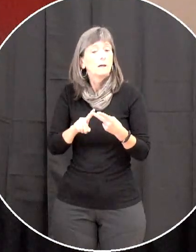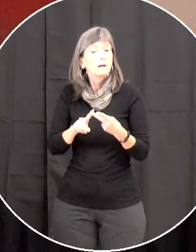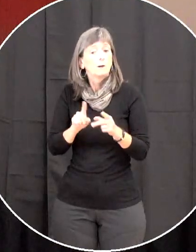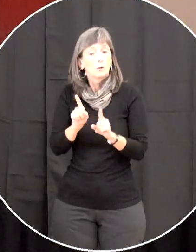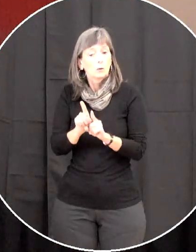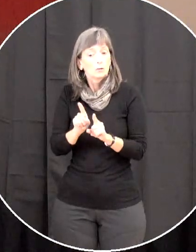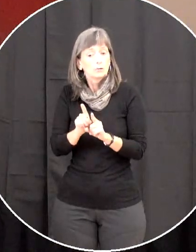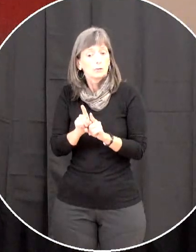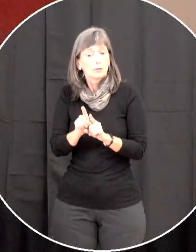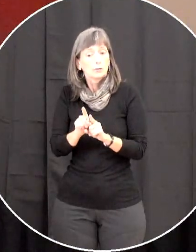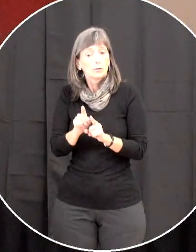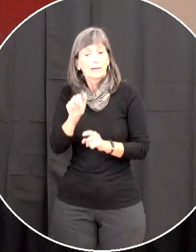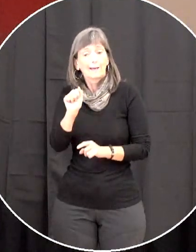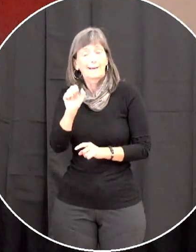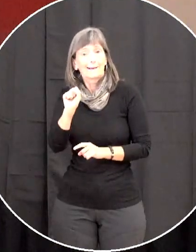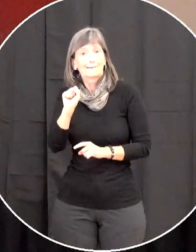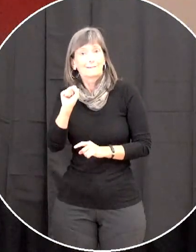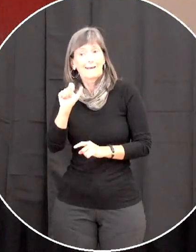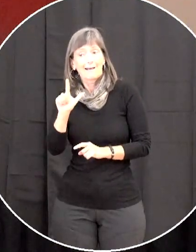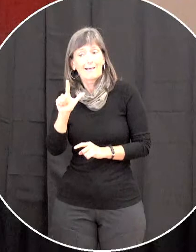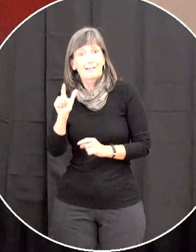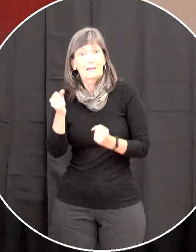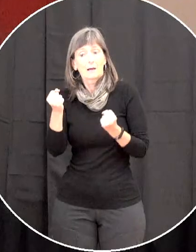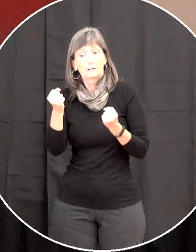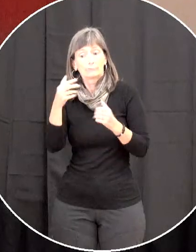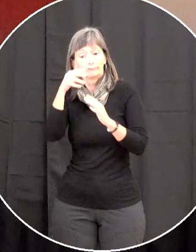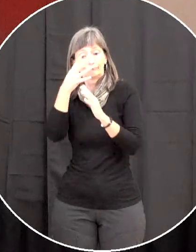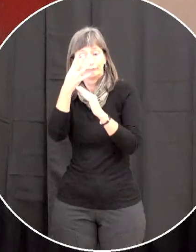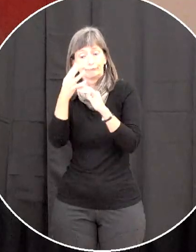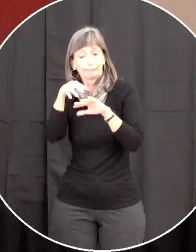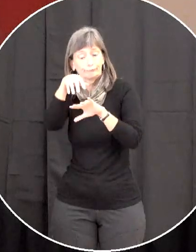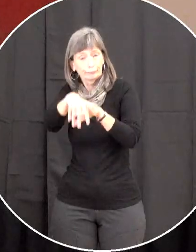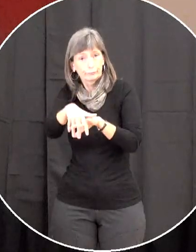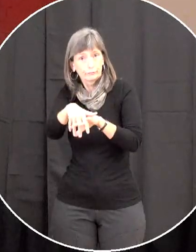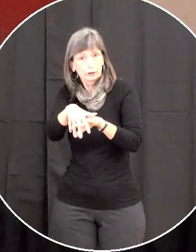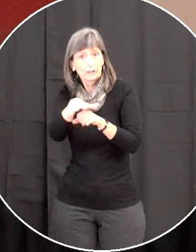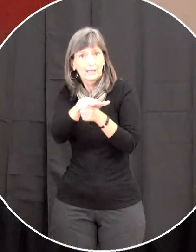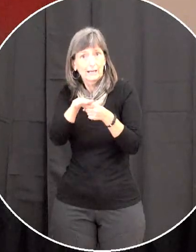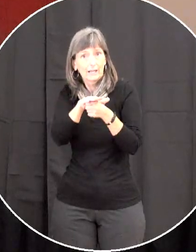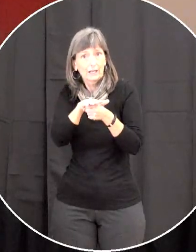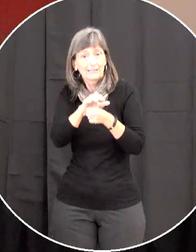an ASL immersion site in East Point Elementary, which has been quite successful.